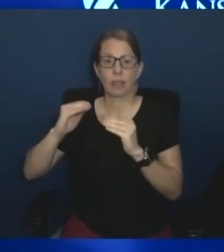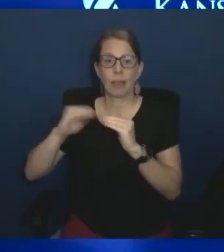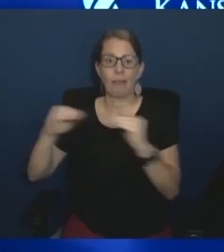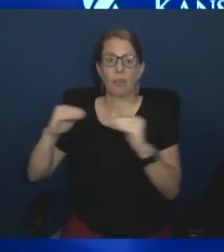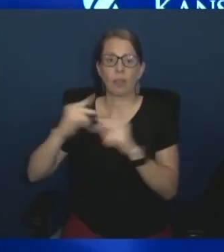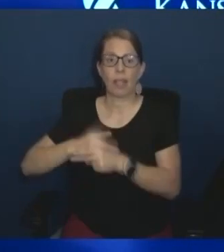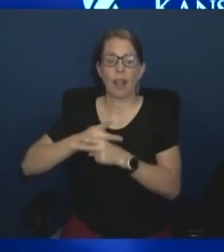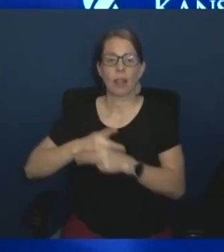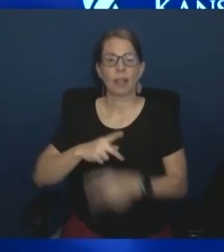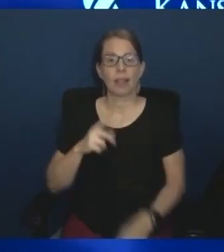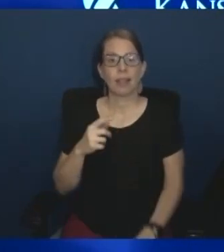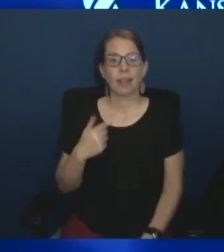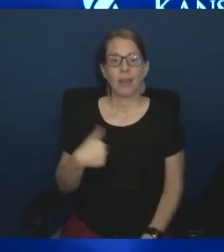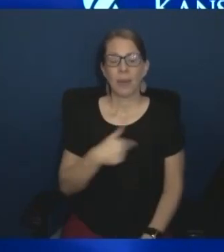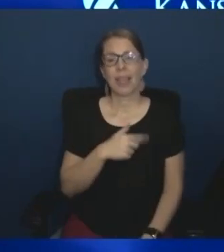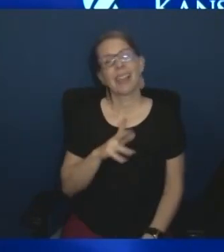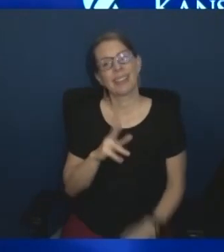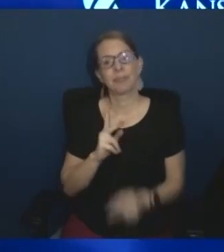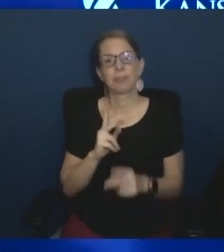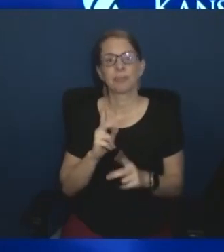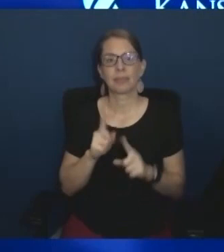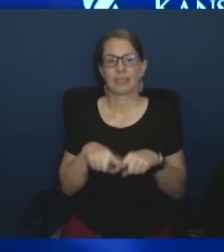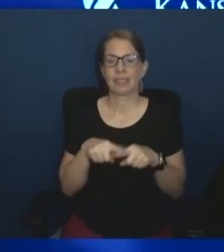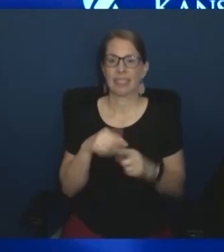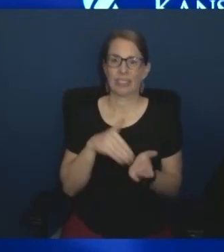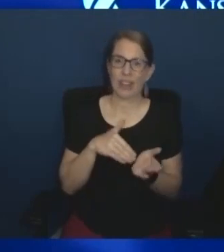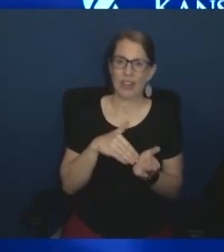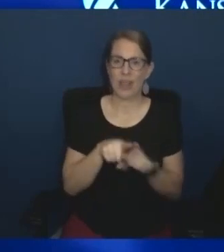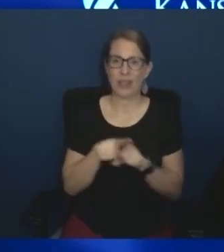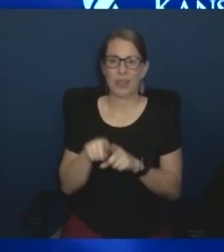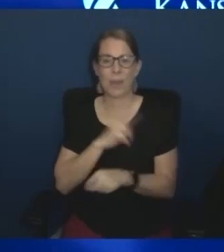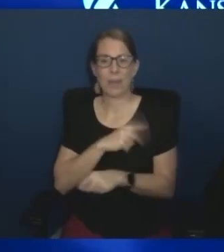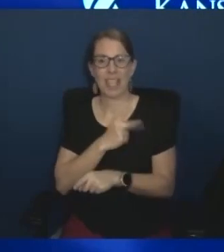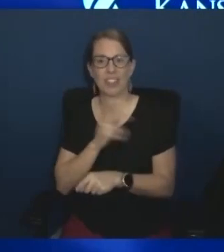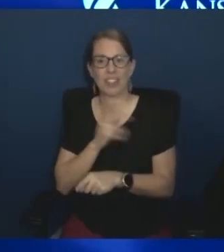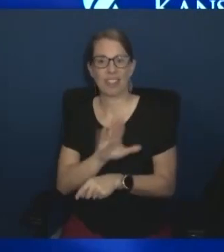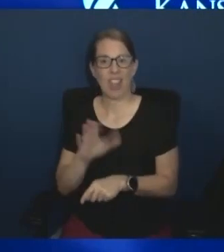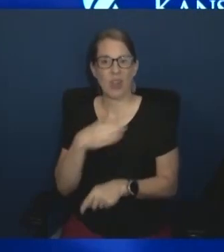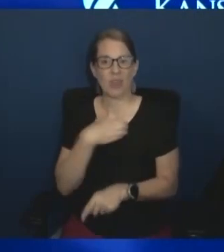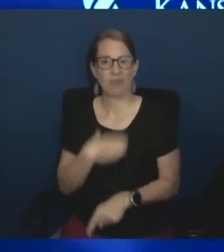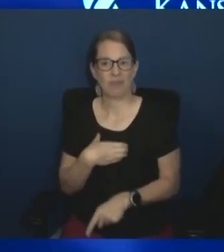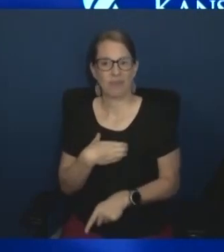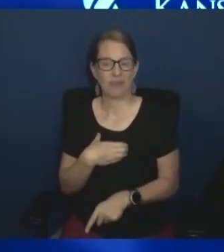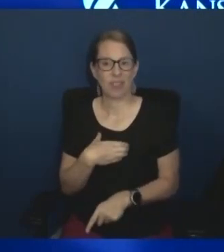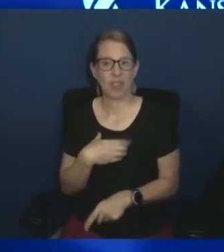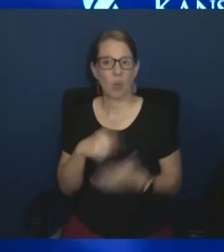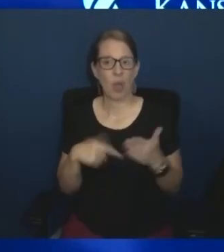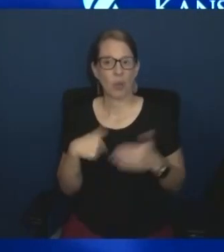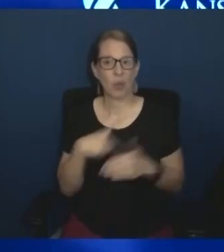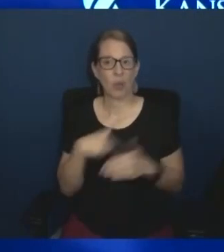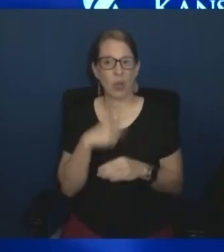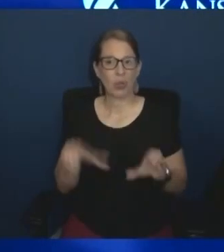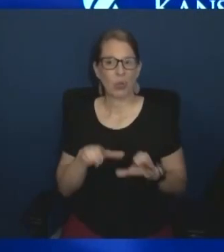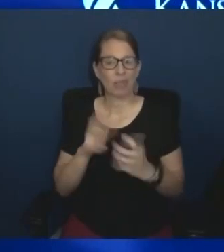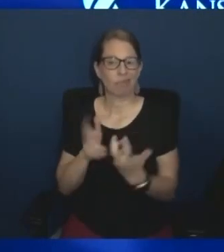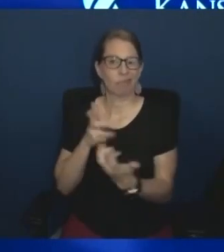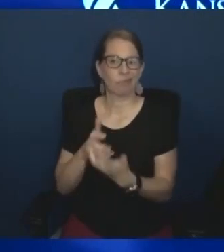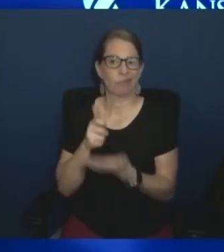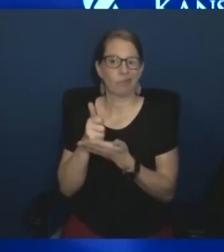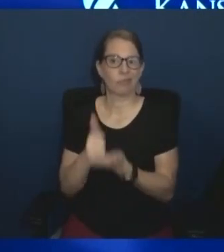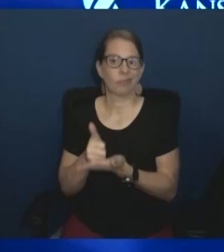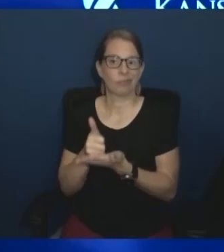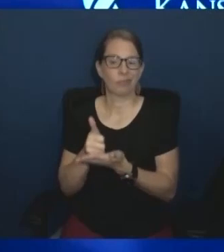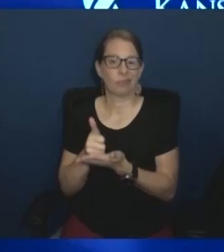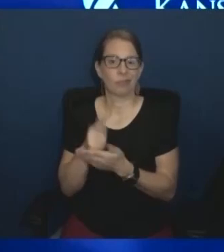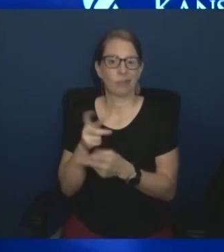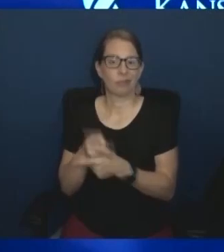really depends on the physician, and it depends on the patient's wishes on what we are doing. So we will use our Airvo,